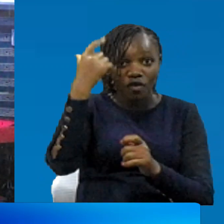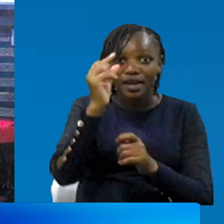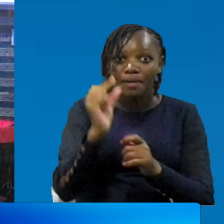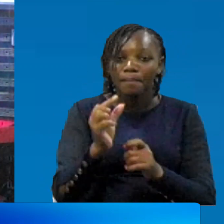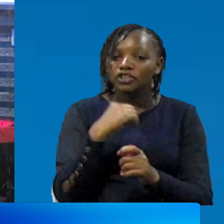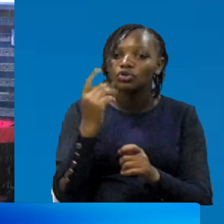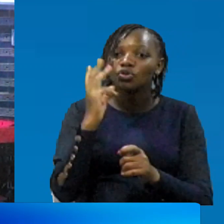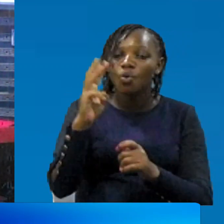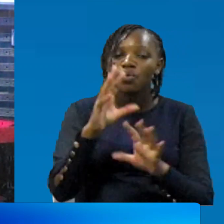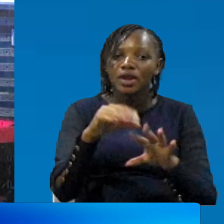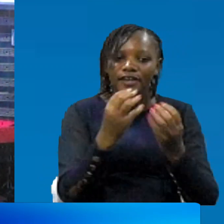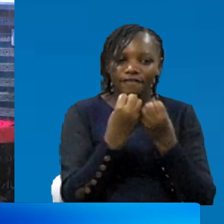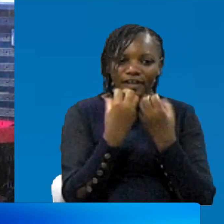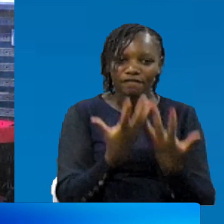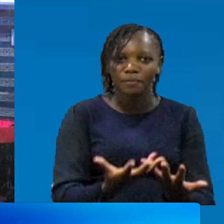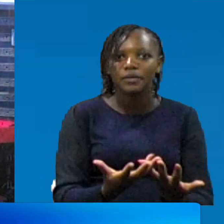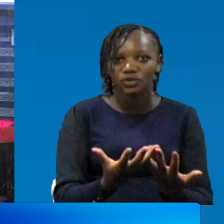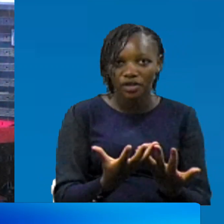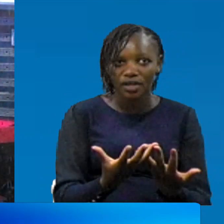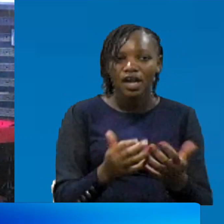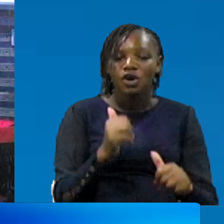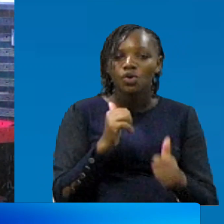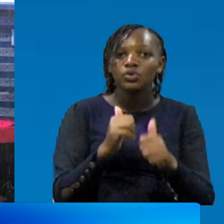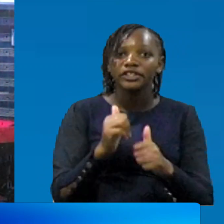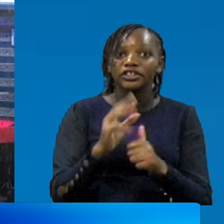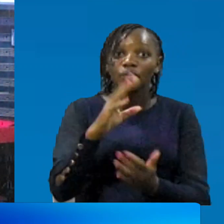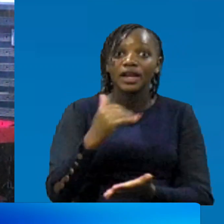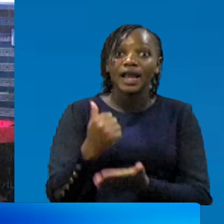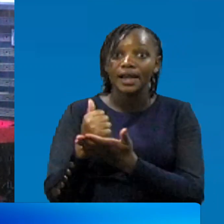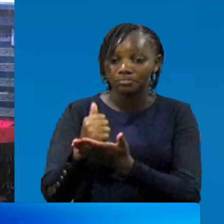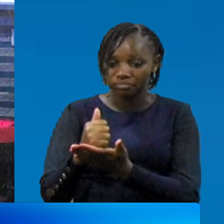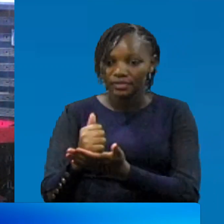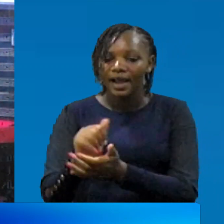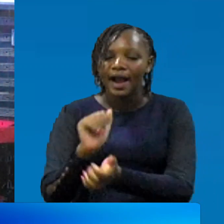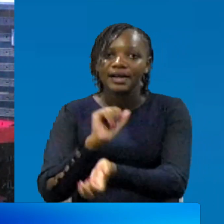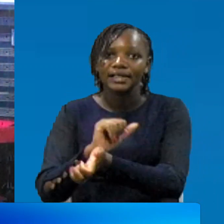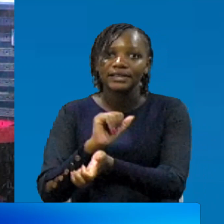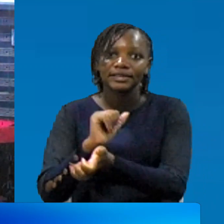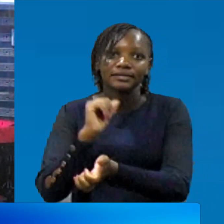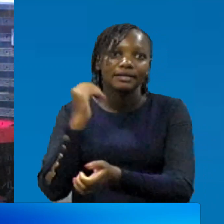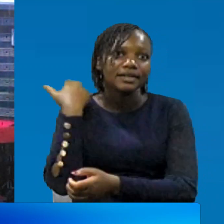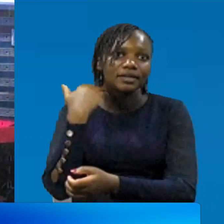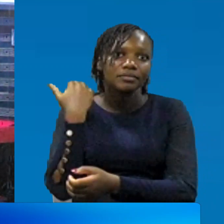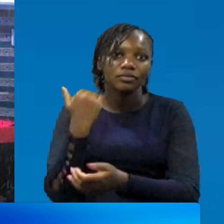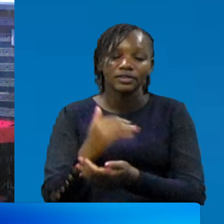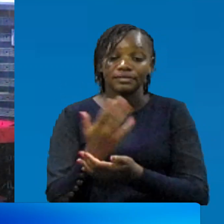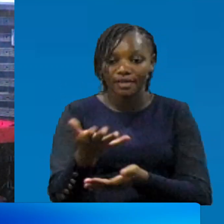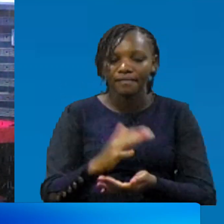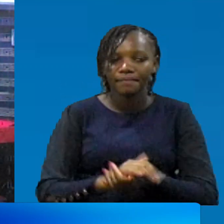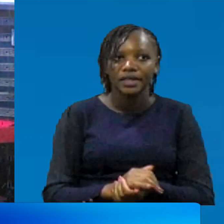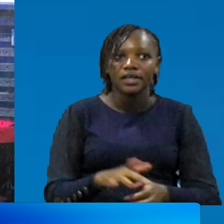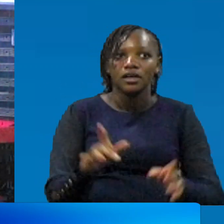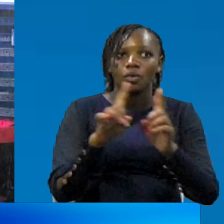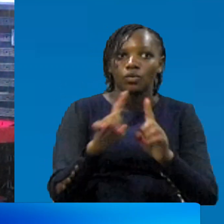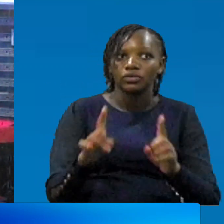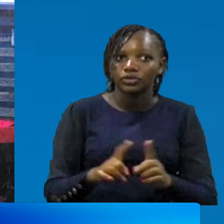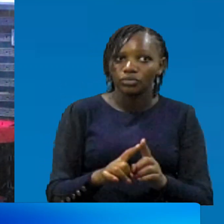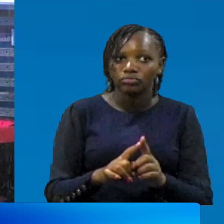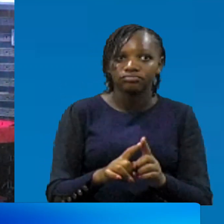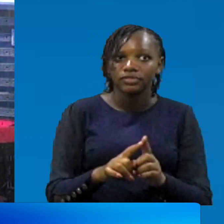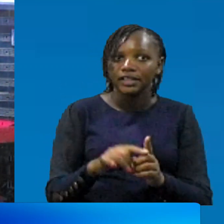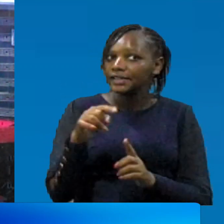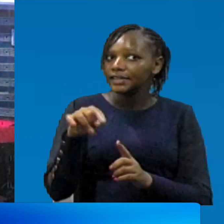security organs information that will lead to the arrest of the Lamu attack terrorist. He did not,